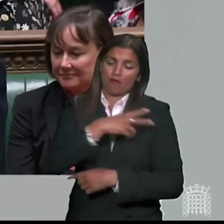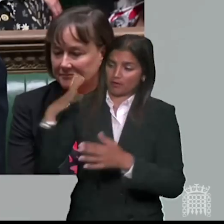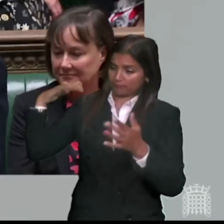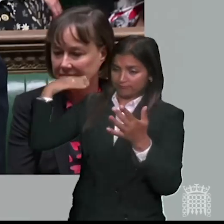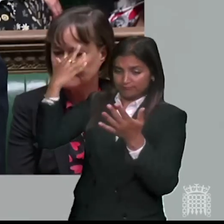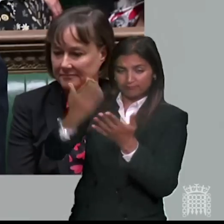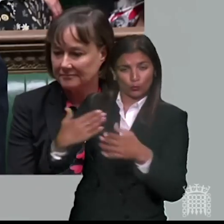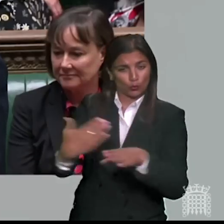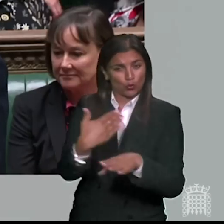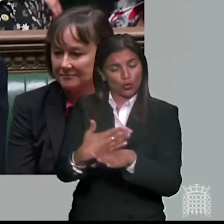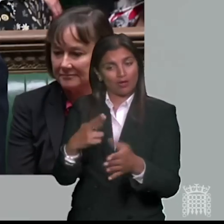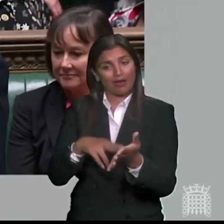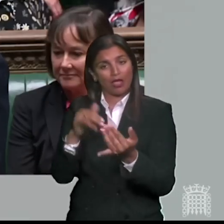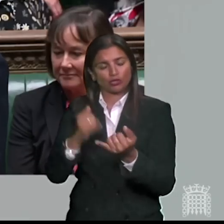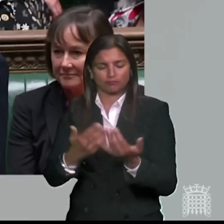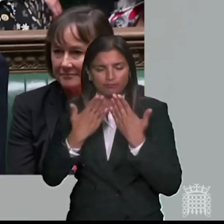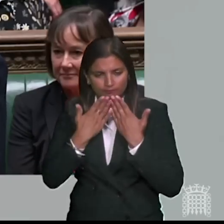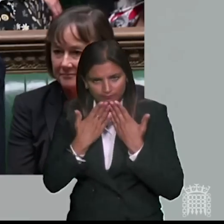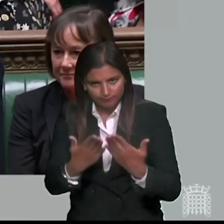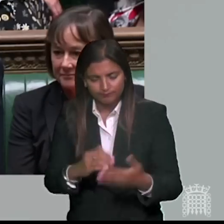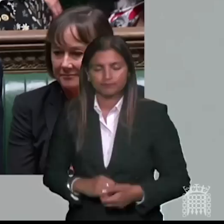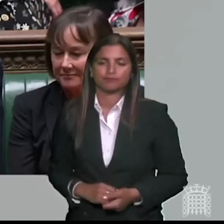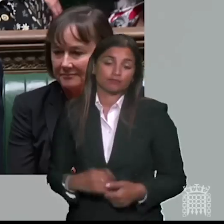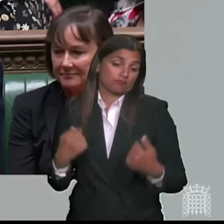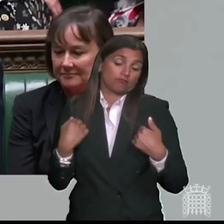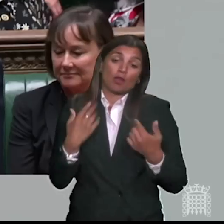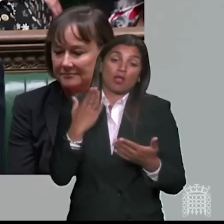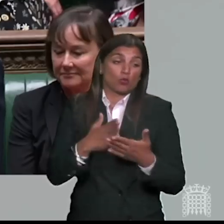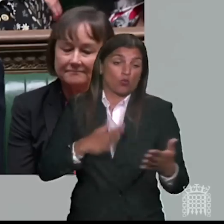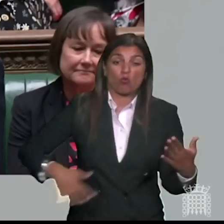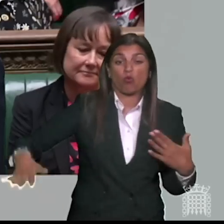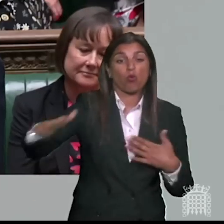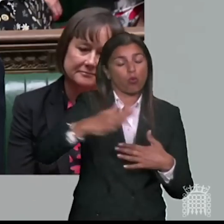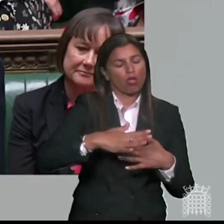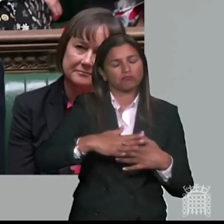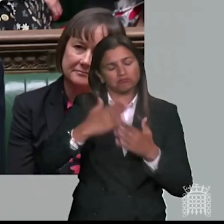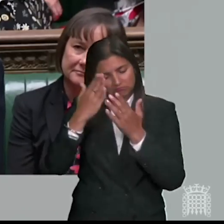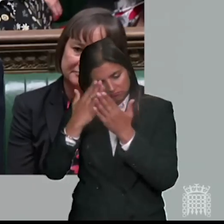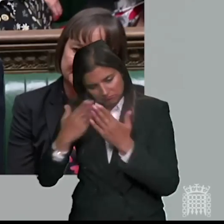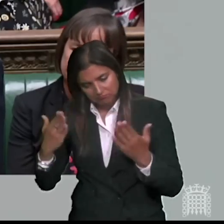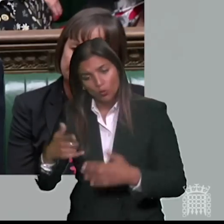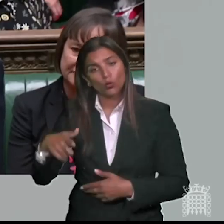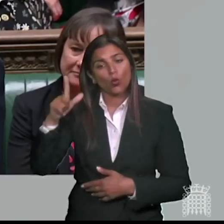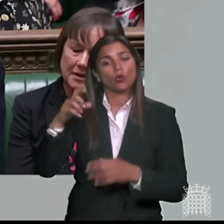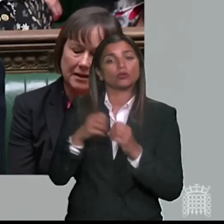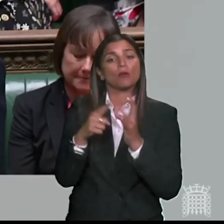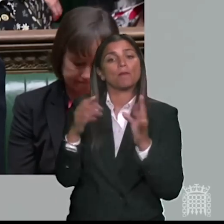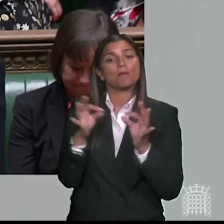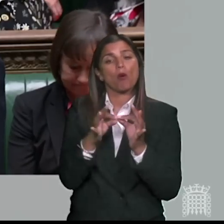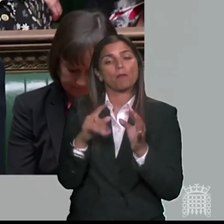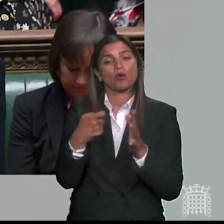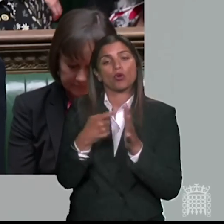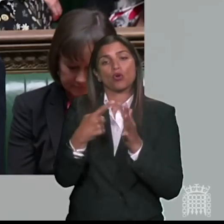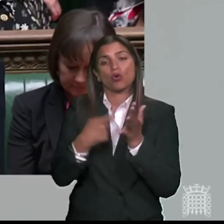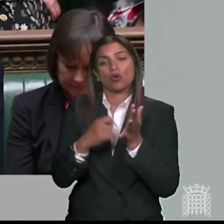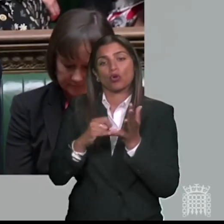work in our NHS today. And I'm sure members across the whole House will join me in paying tribute to Lord Bob Kerslake, a decent